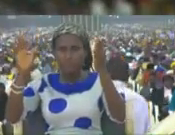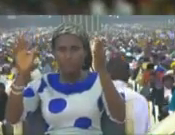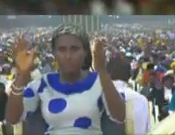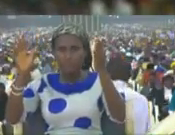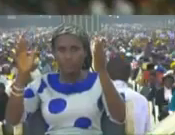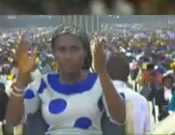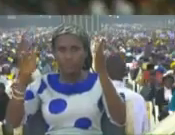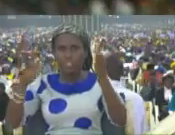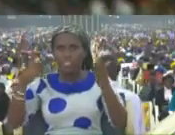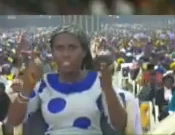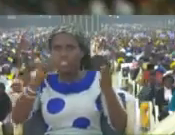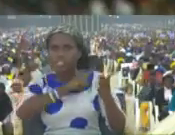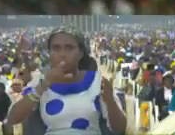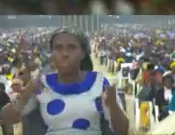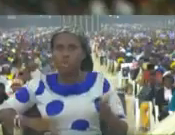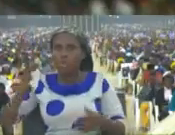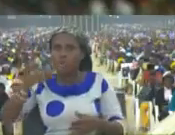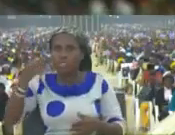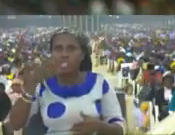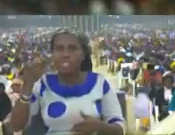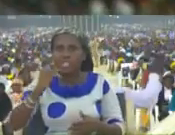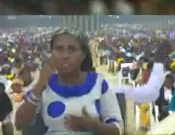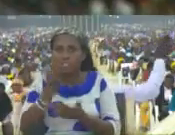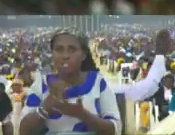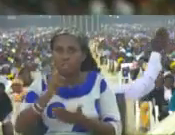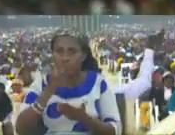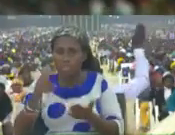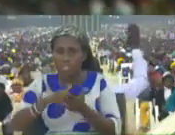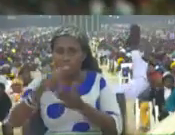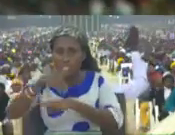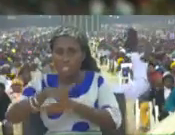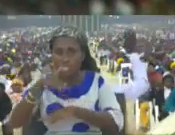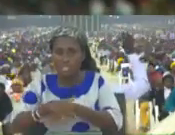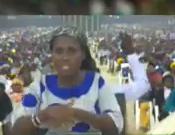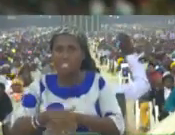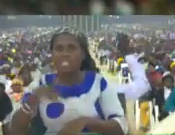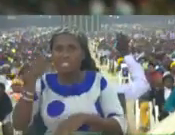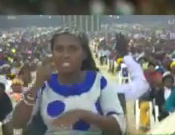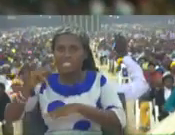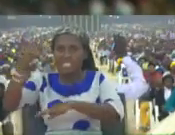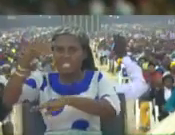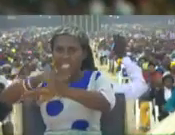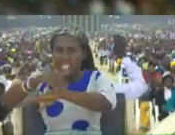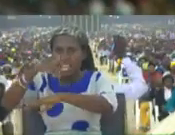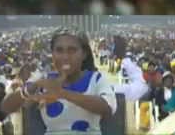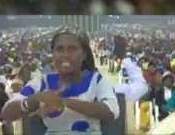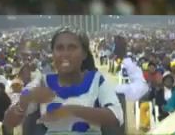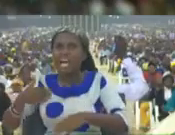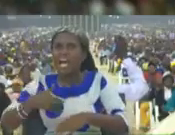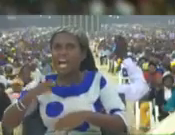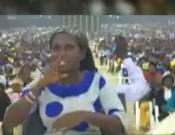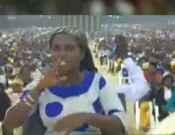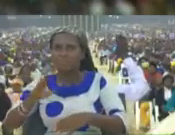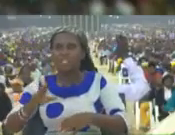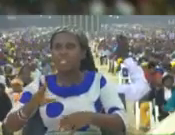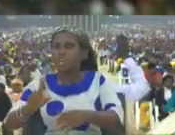The Lord said, there's someone here tonight. He said, the night has been long and stormy.